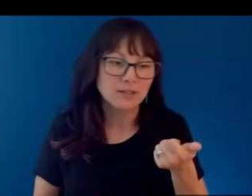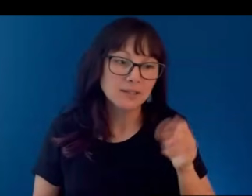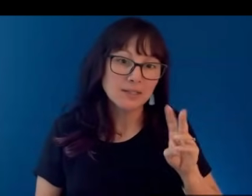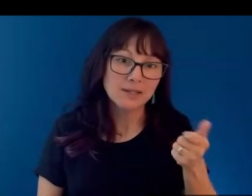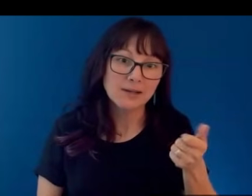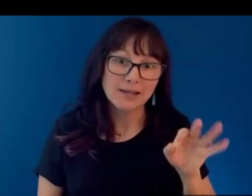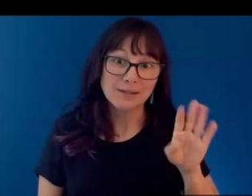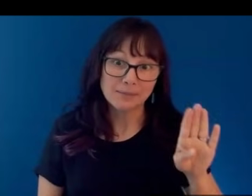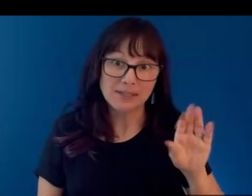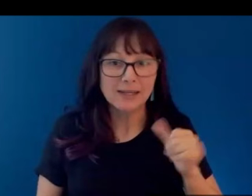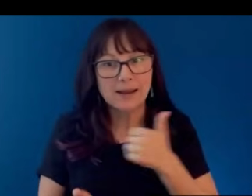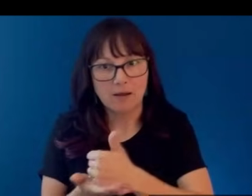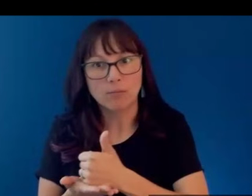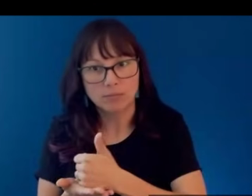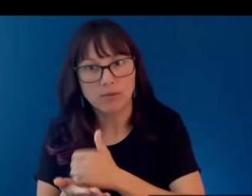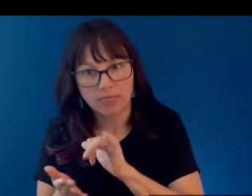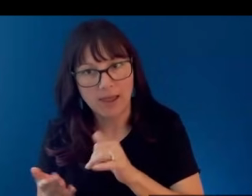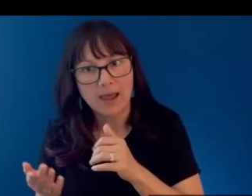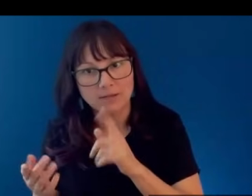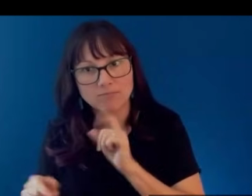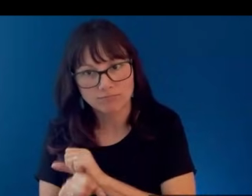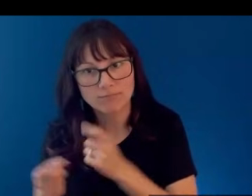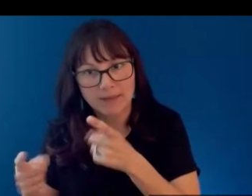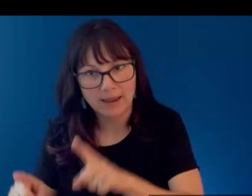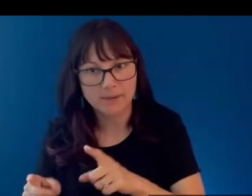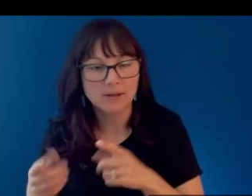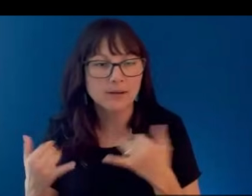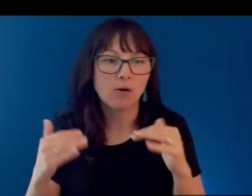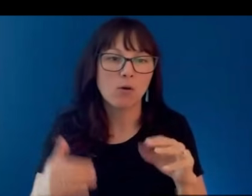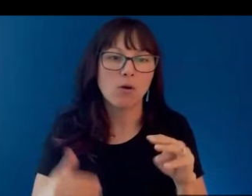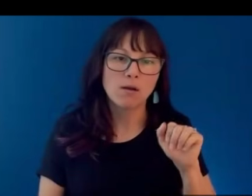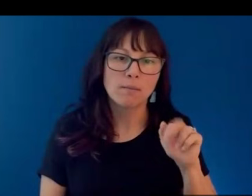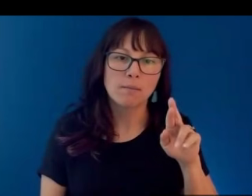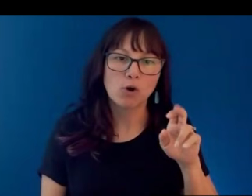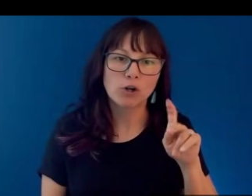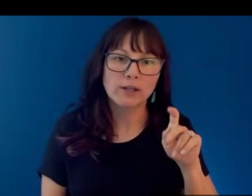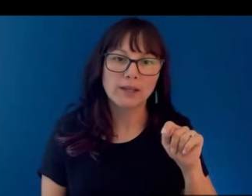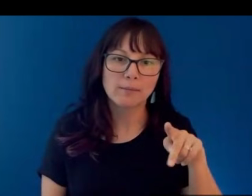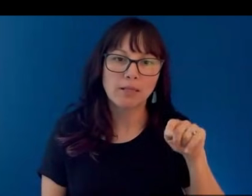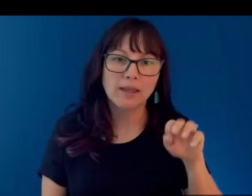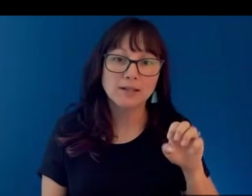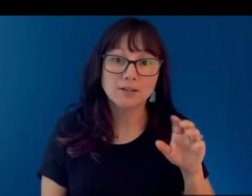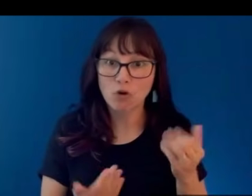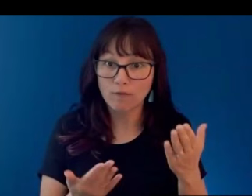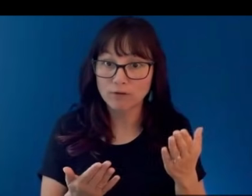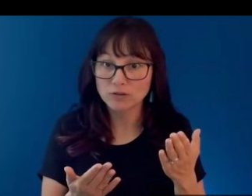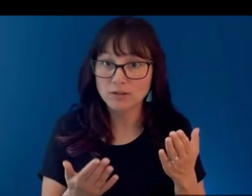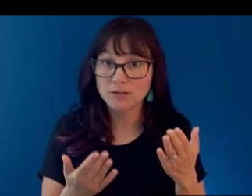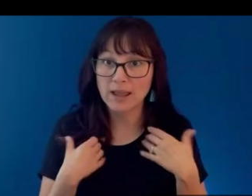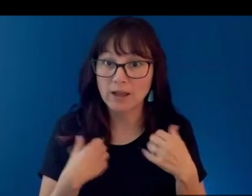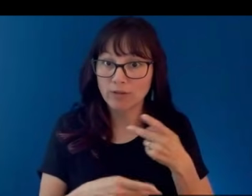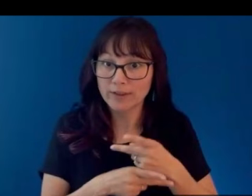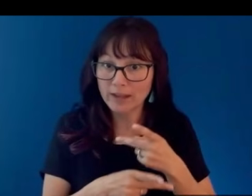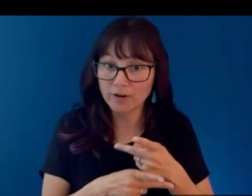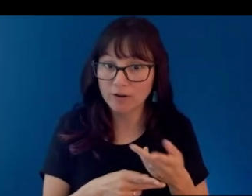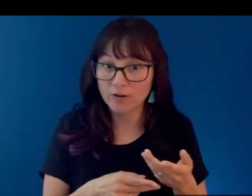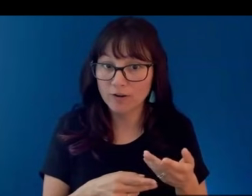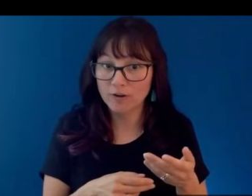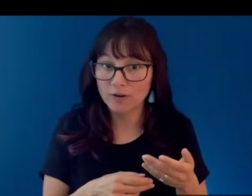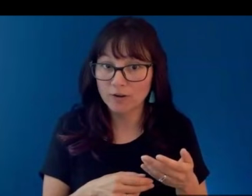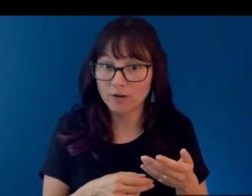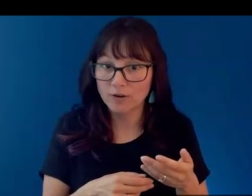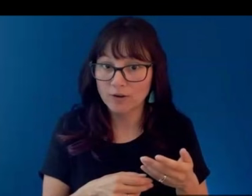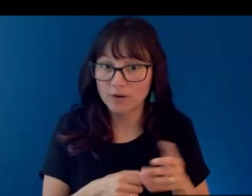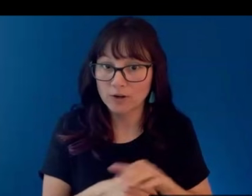1619B can make that happen. And the marketplace, offers health care coverage